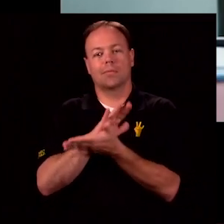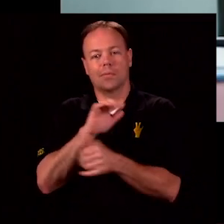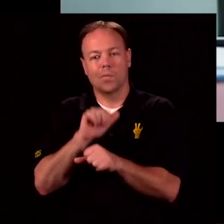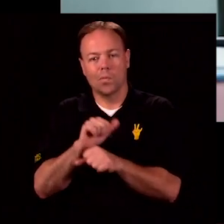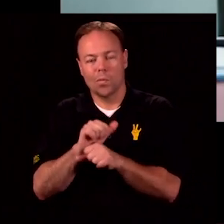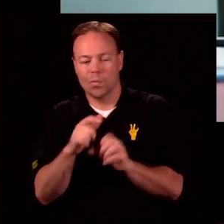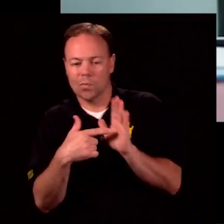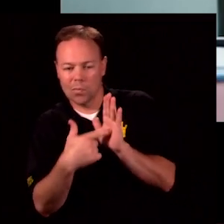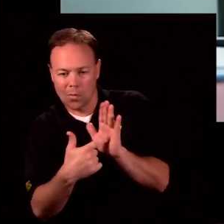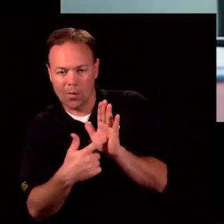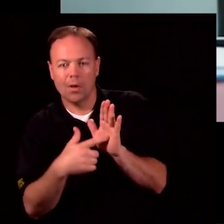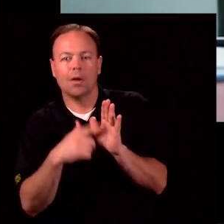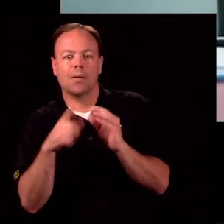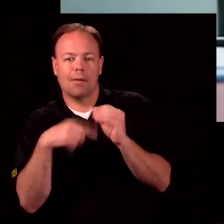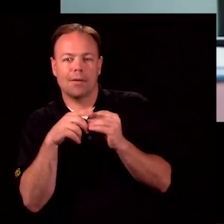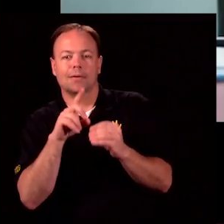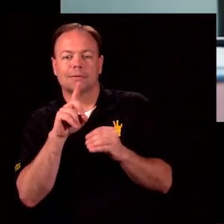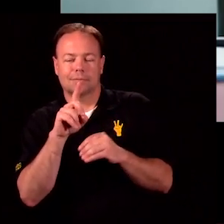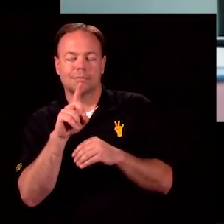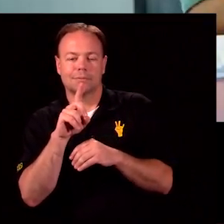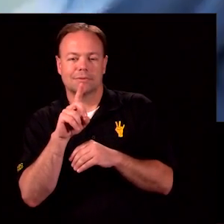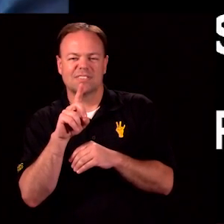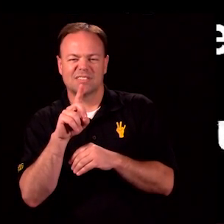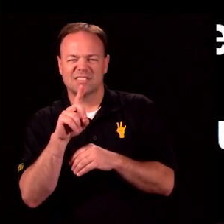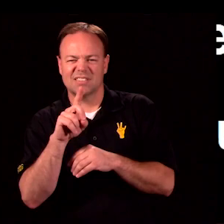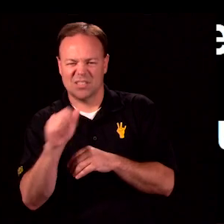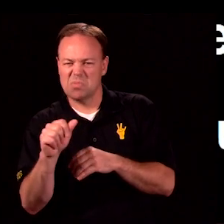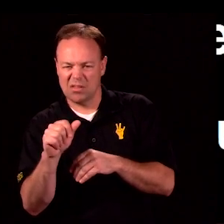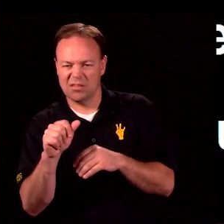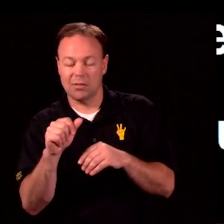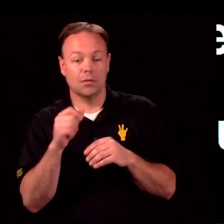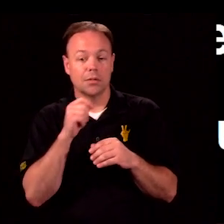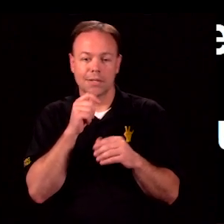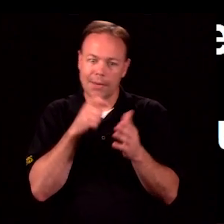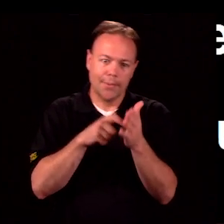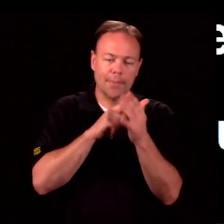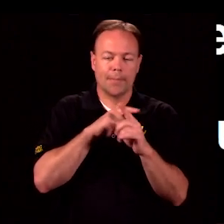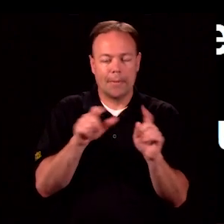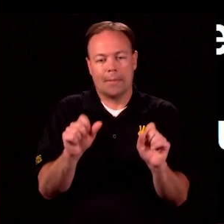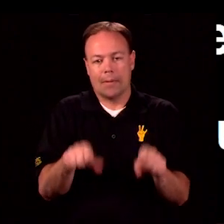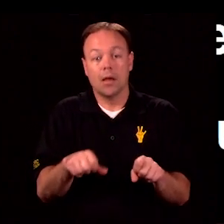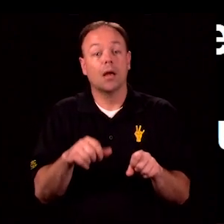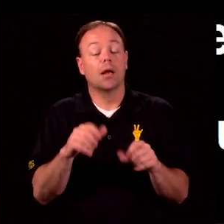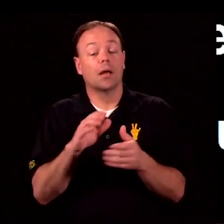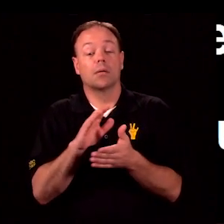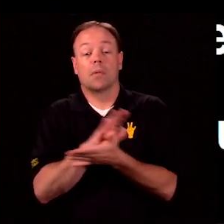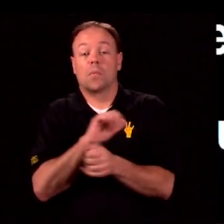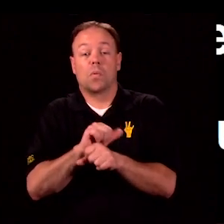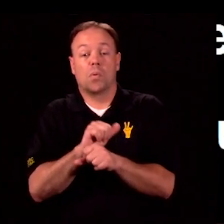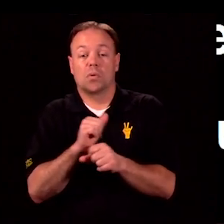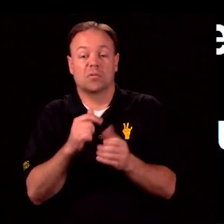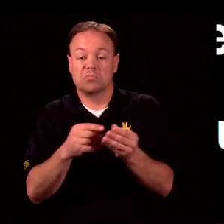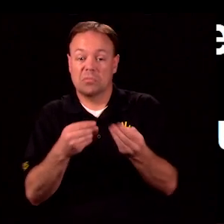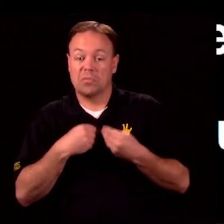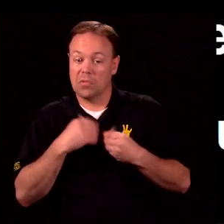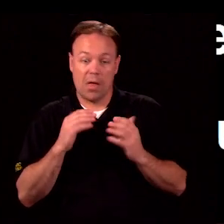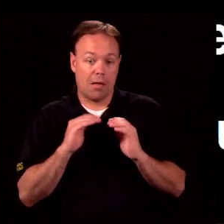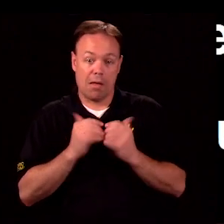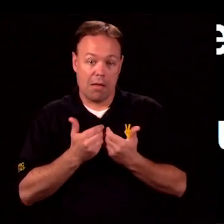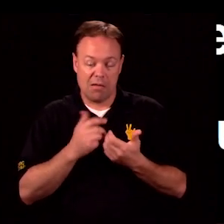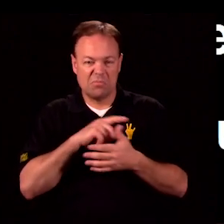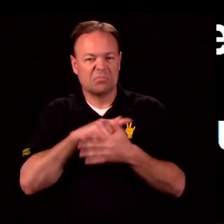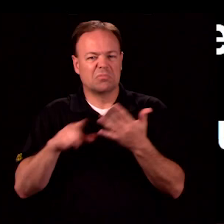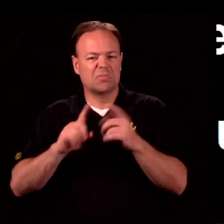of the disability at this time. This documentation can come in the form of a doctor's note or other medical